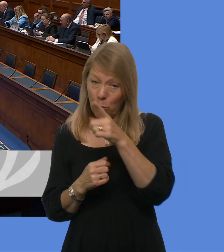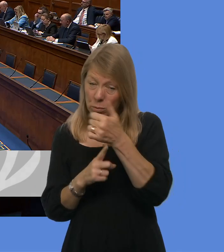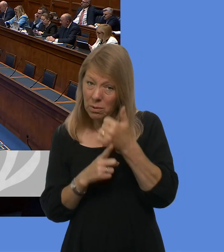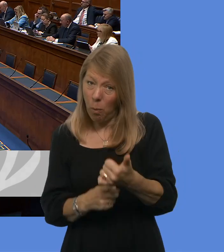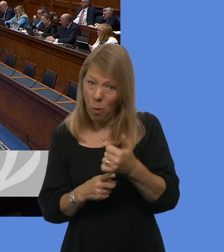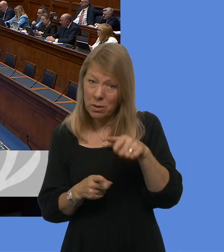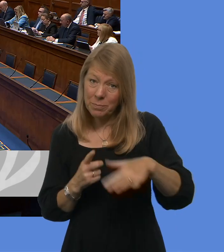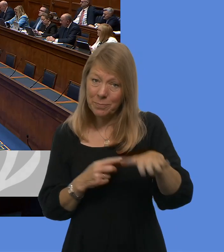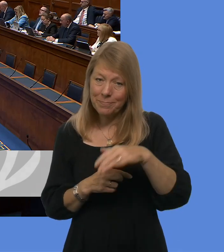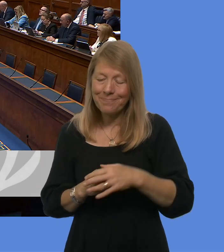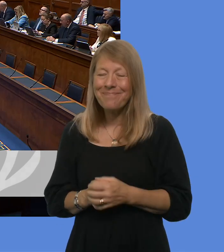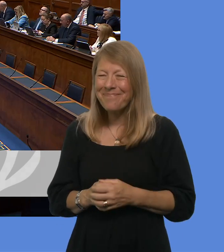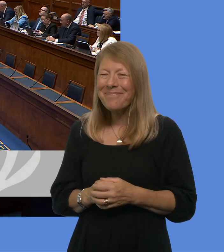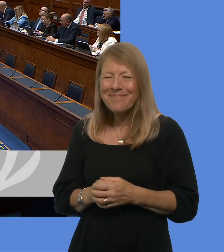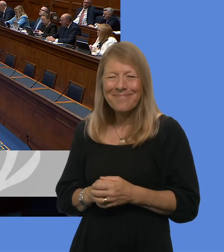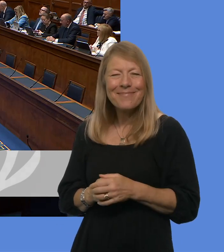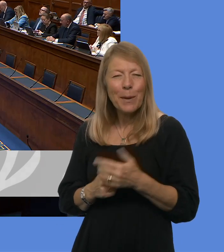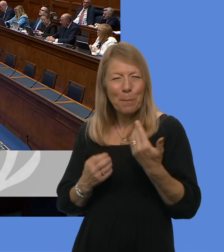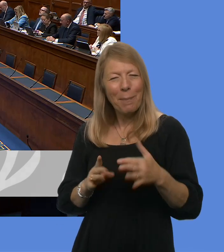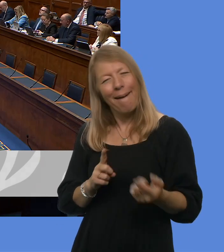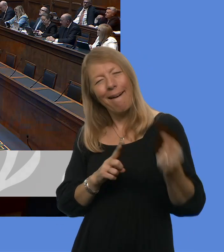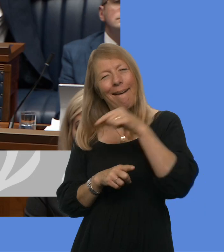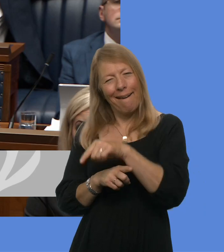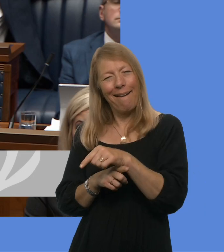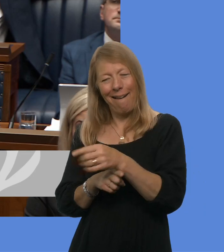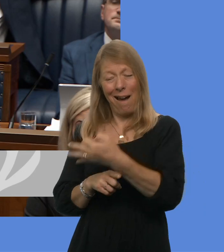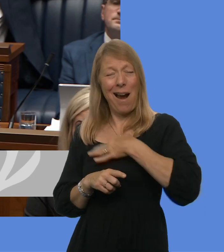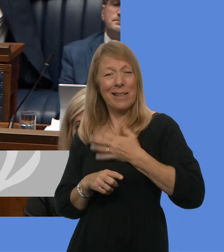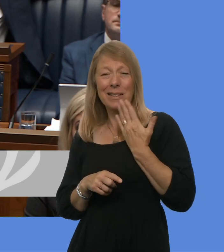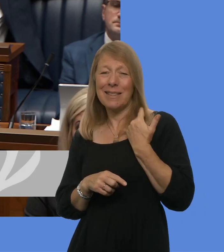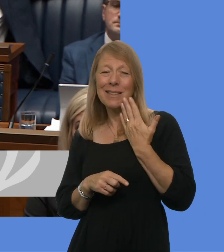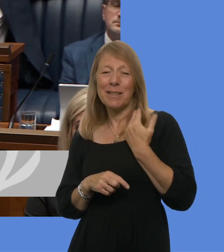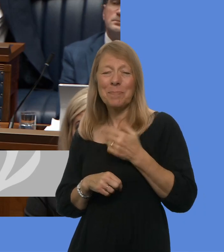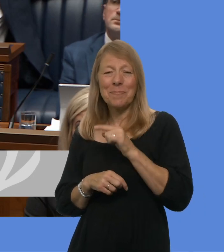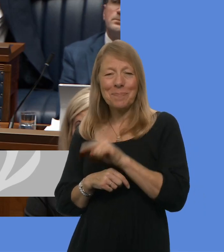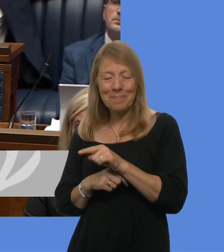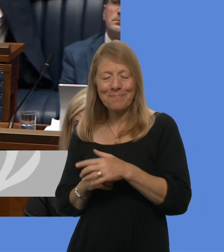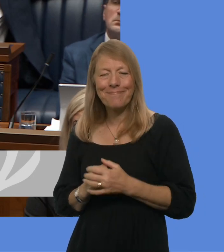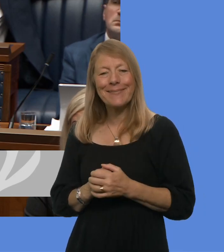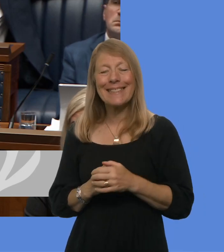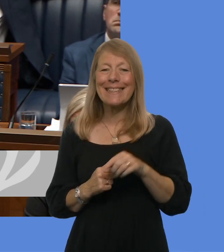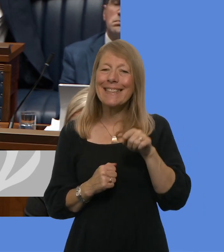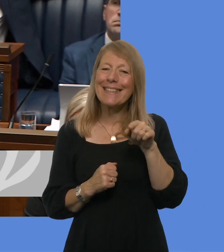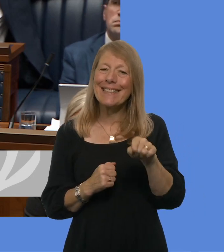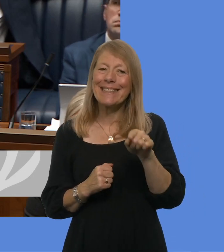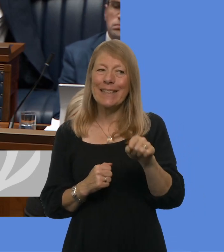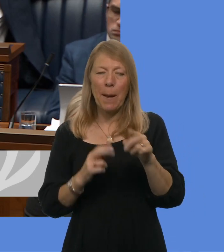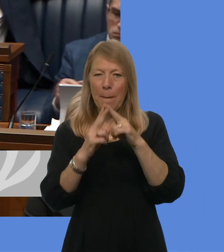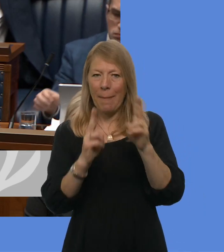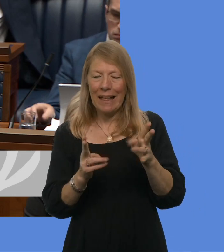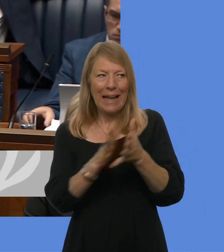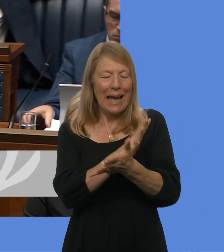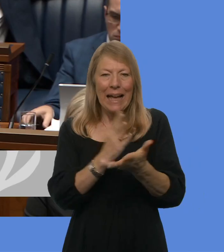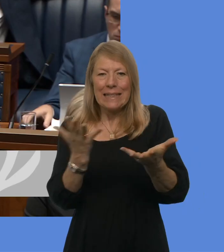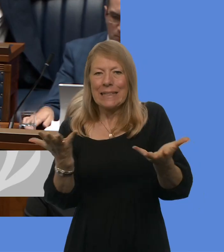issue Mr McNulty addressed earlier in question time, when it comes to the provision of this kind of situation, it's not one that the